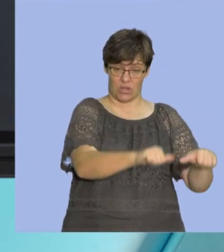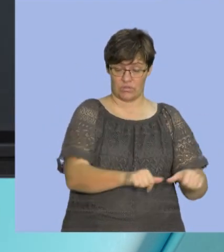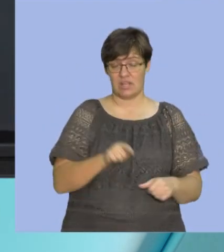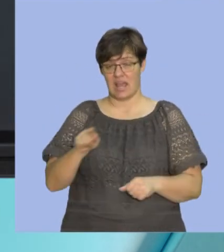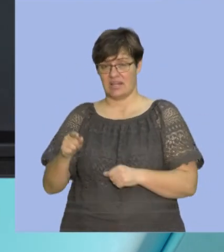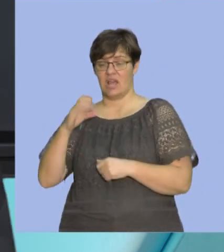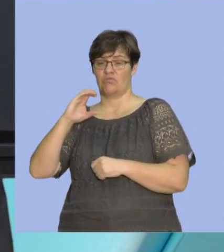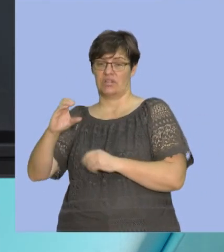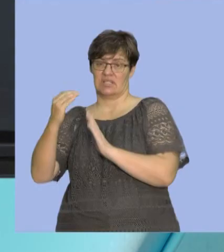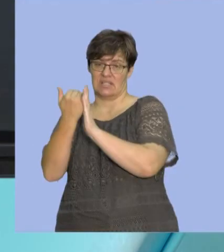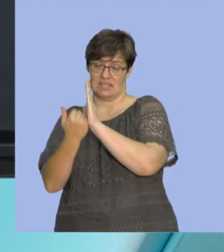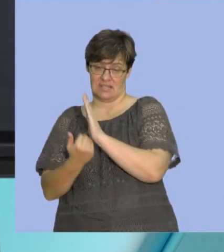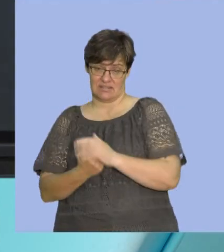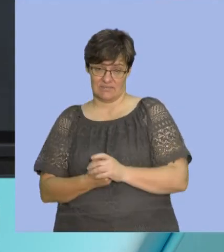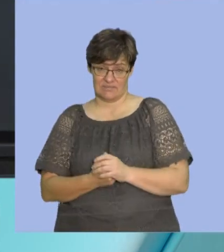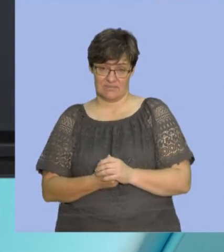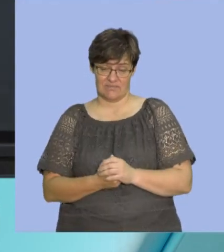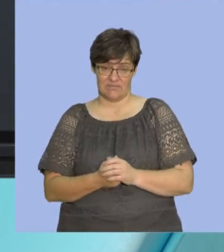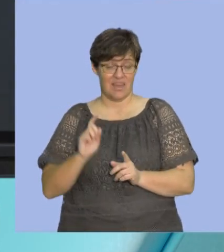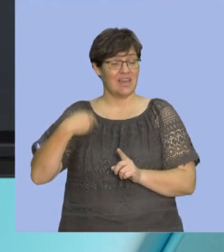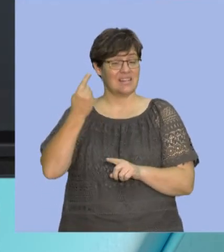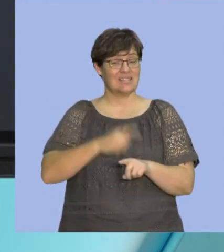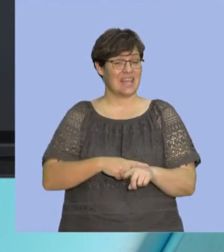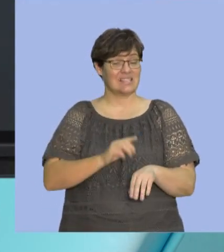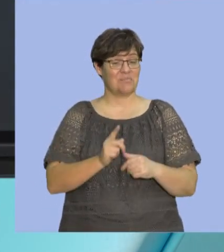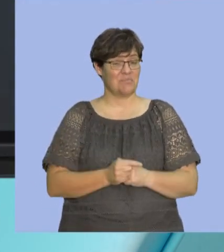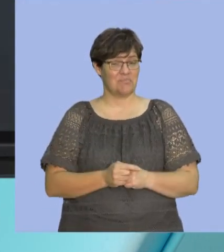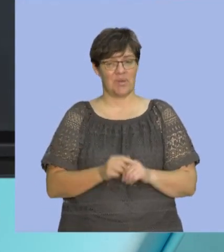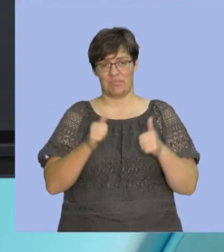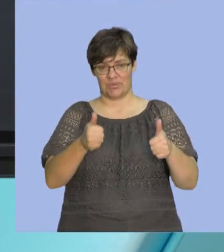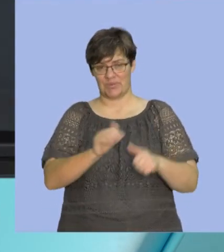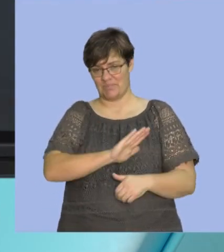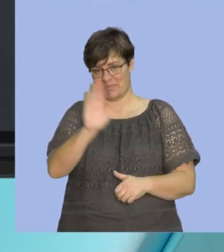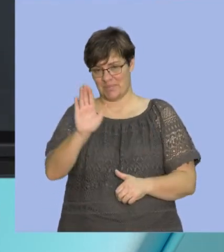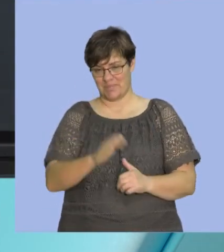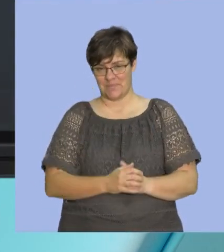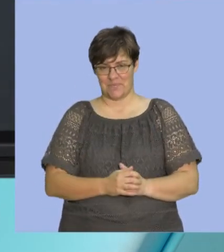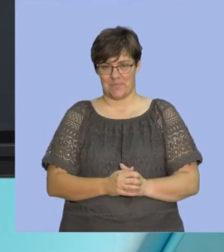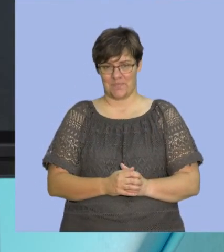and the creditors list. Until the next flight, be good. Bye-bye.